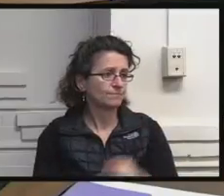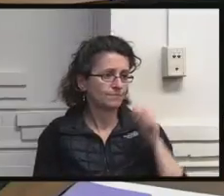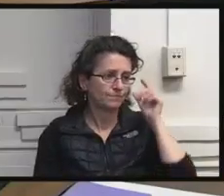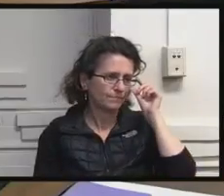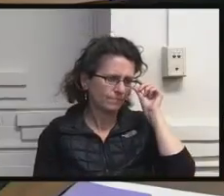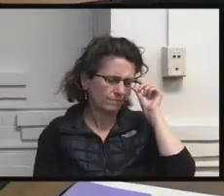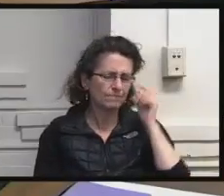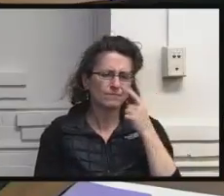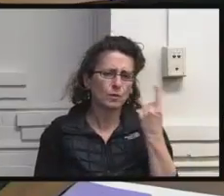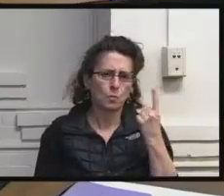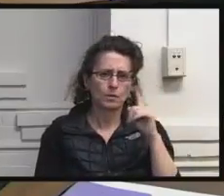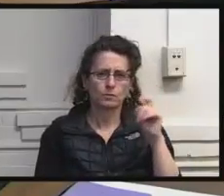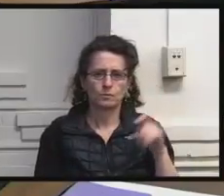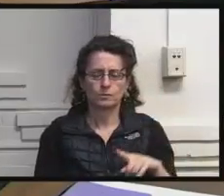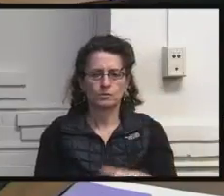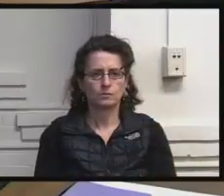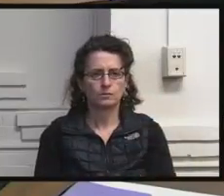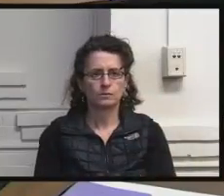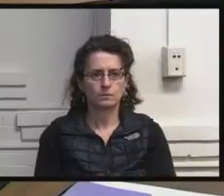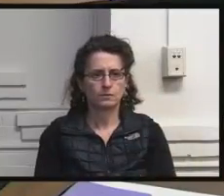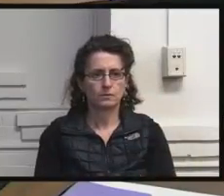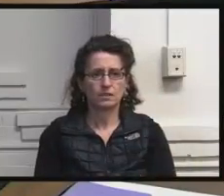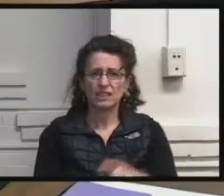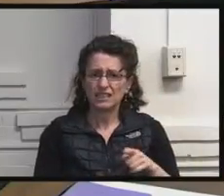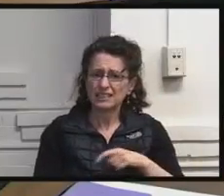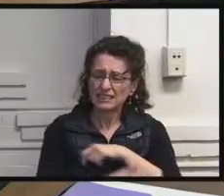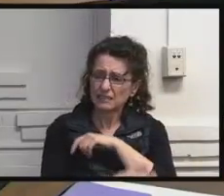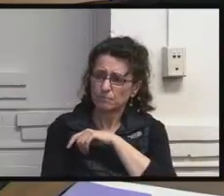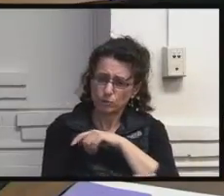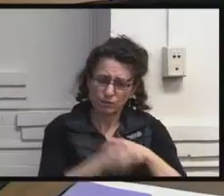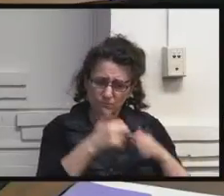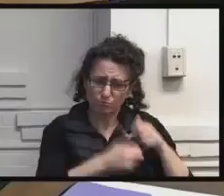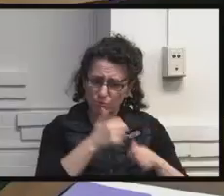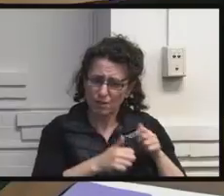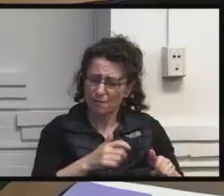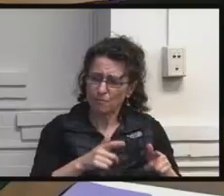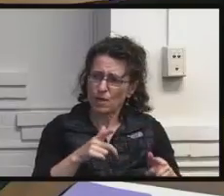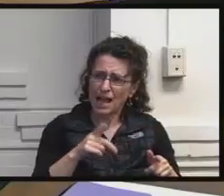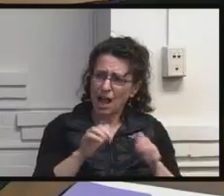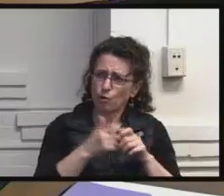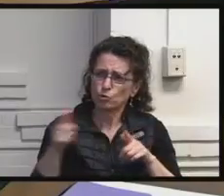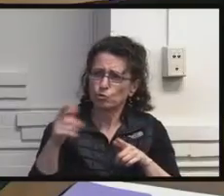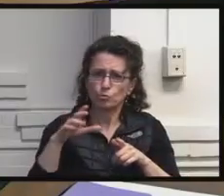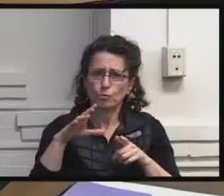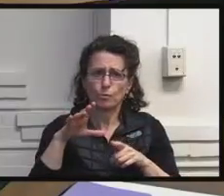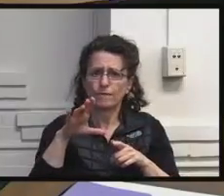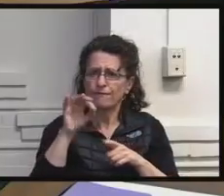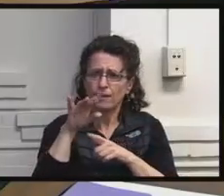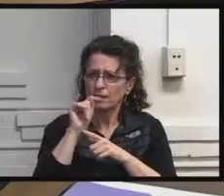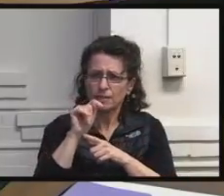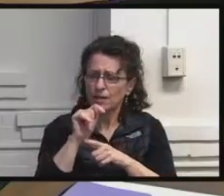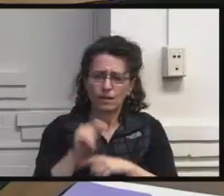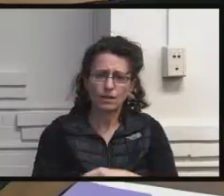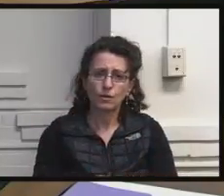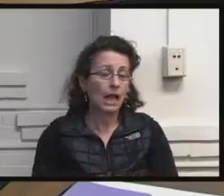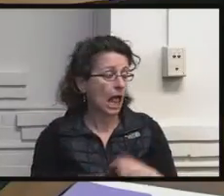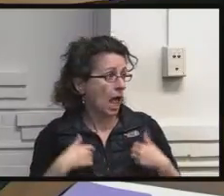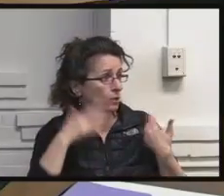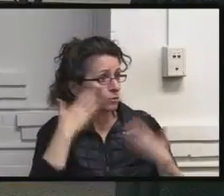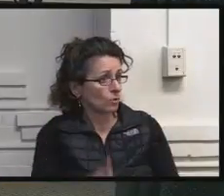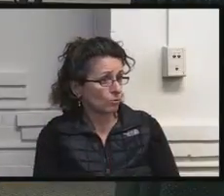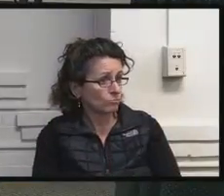Yes, please. How did you become aware of this bridge having this problem? That is a great question and one that I can't actually